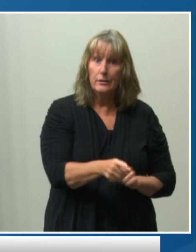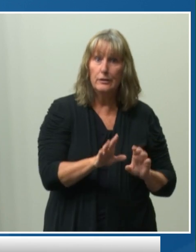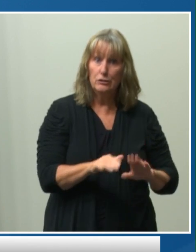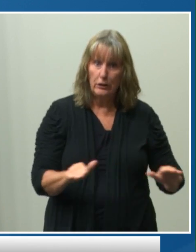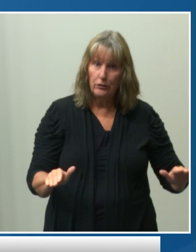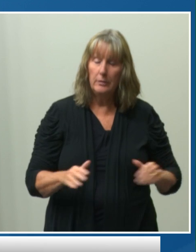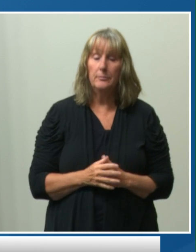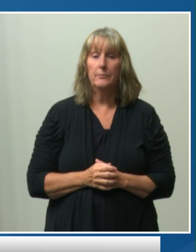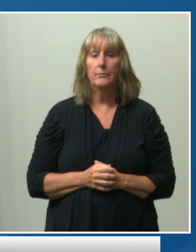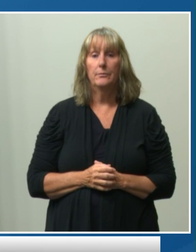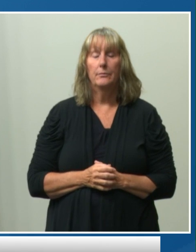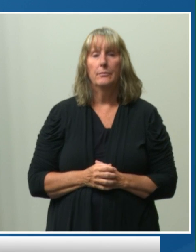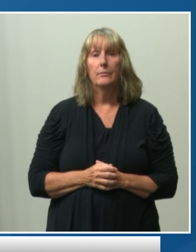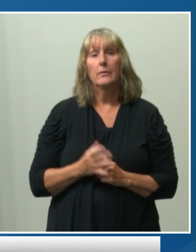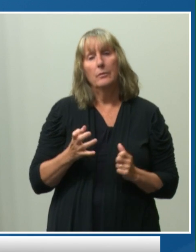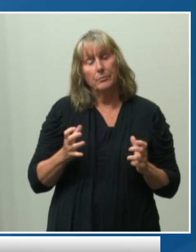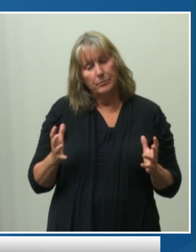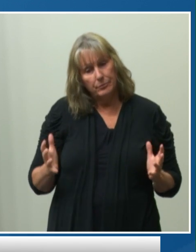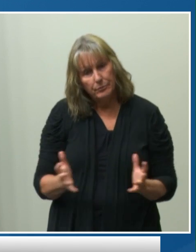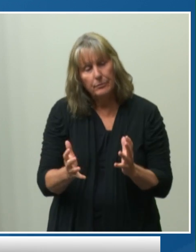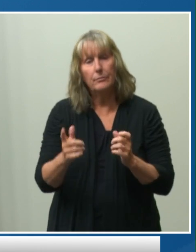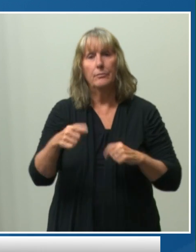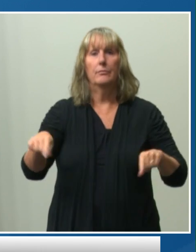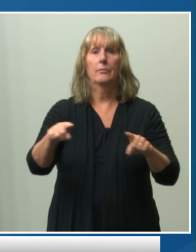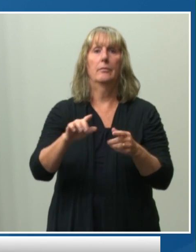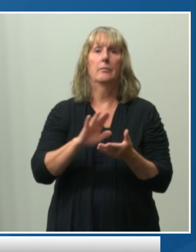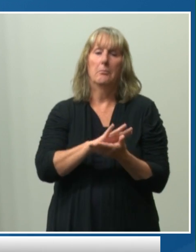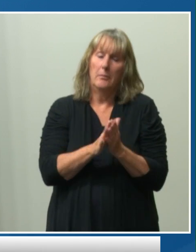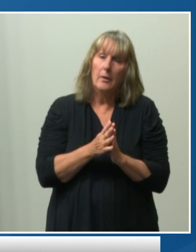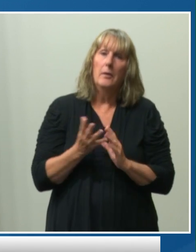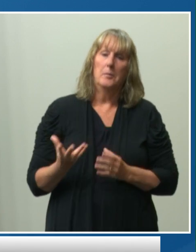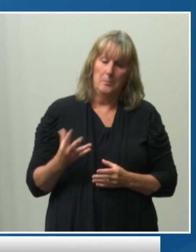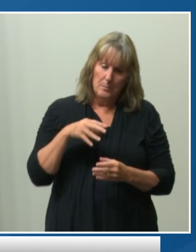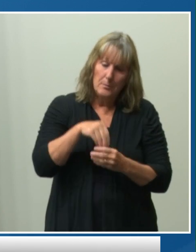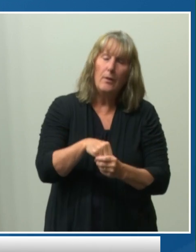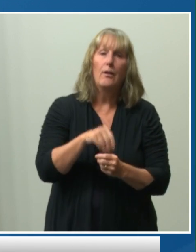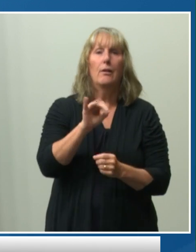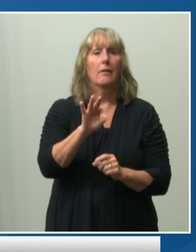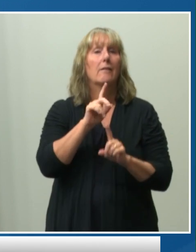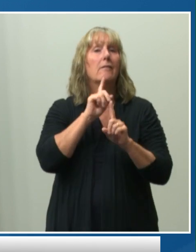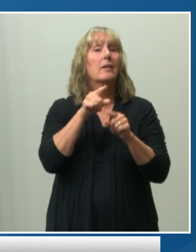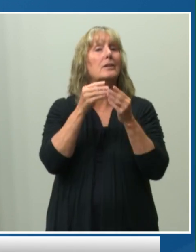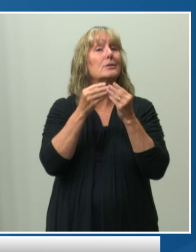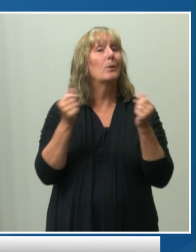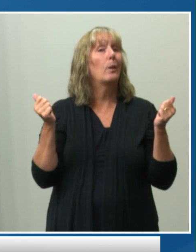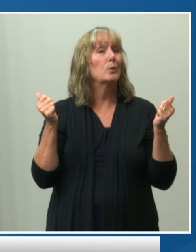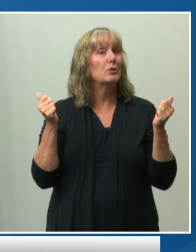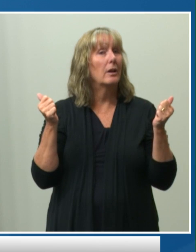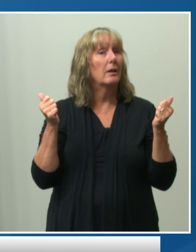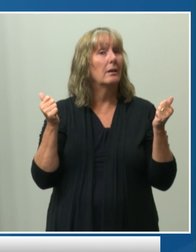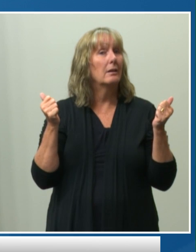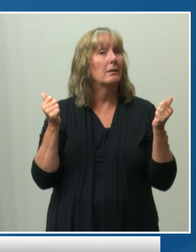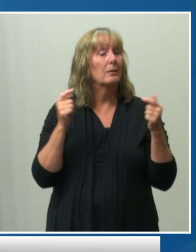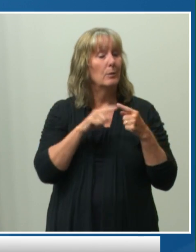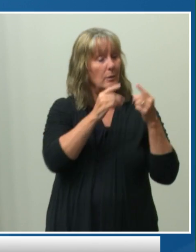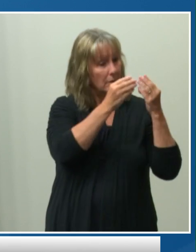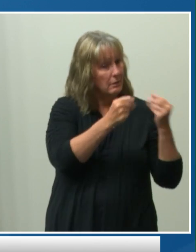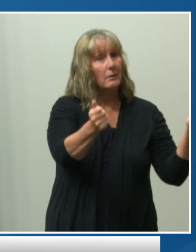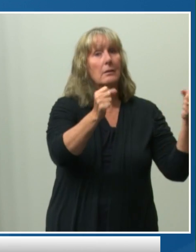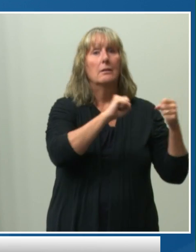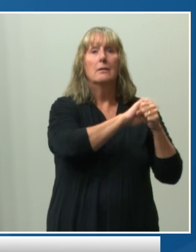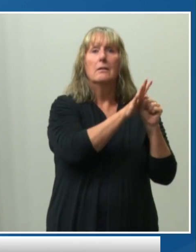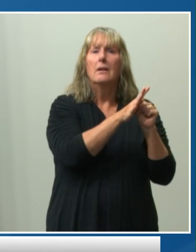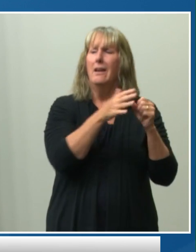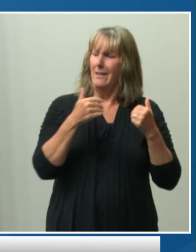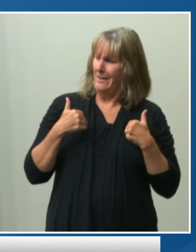to encourage people to become a part of the solution. And it's wonderful that we have such a great vaccine